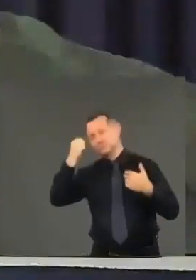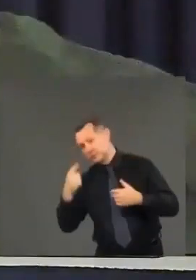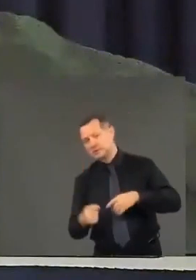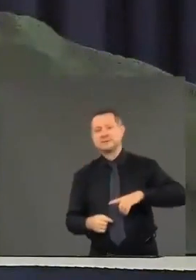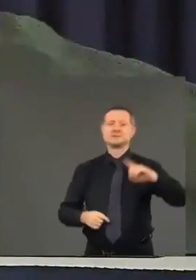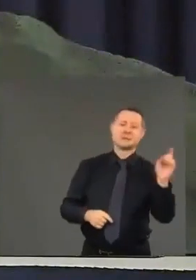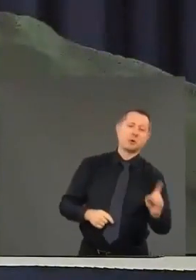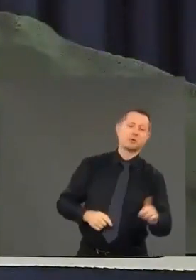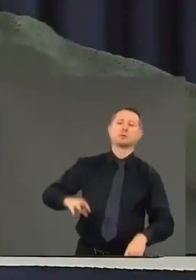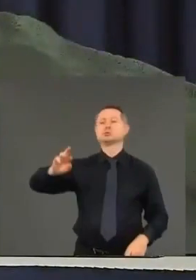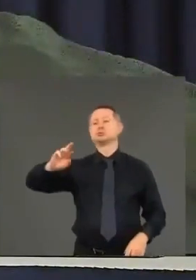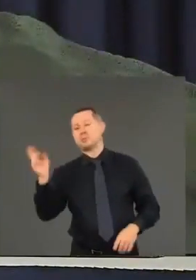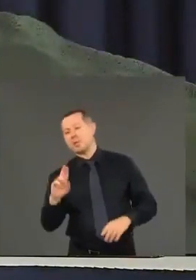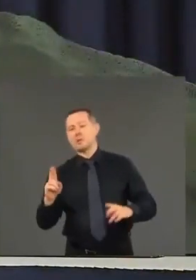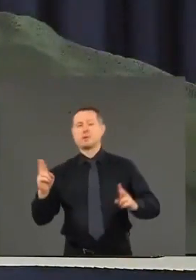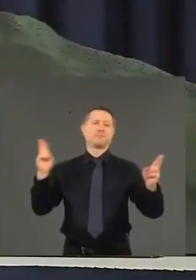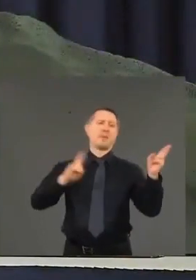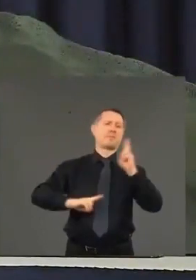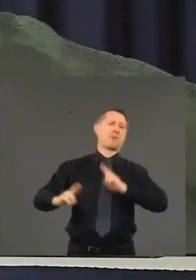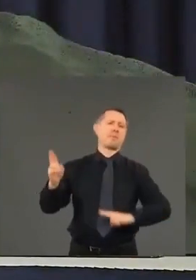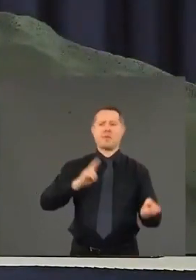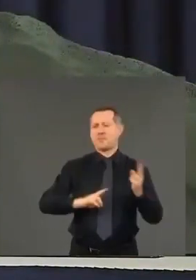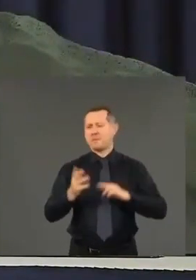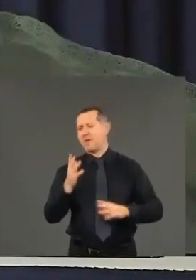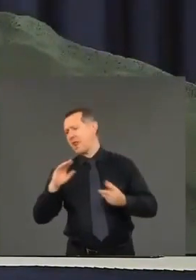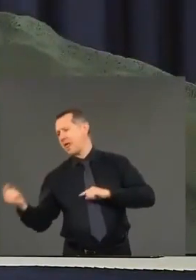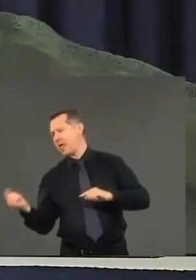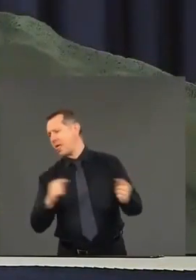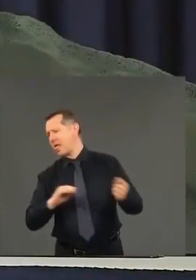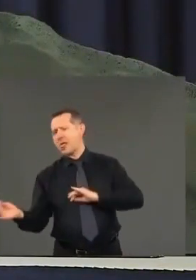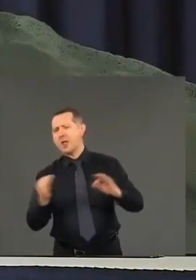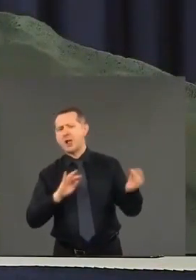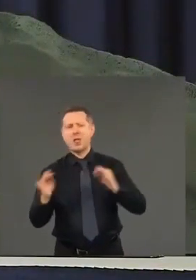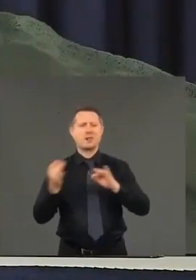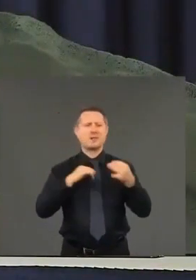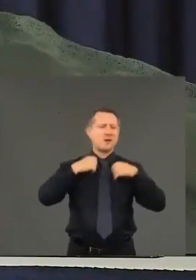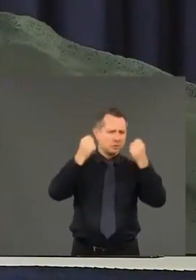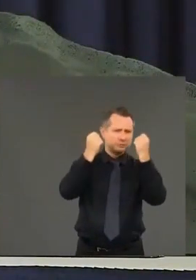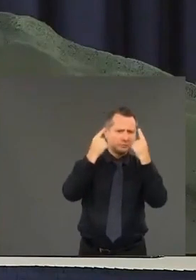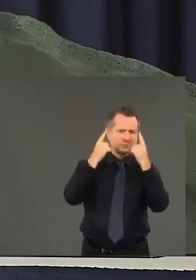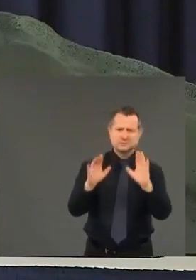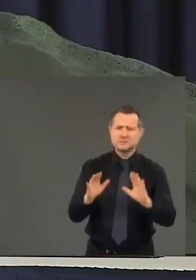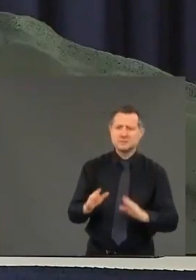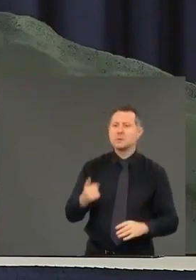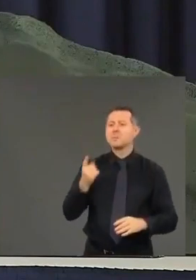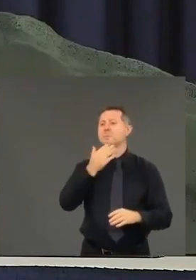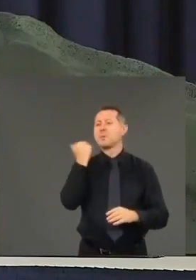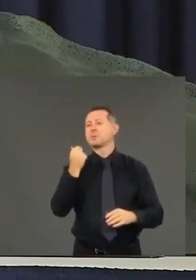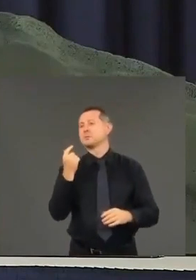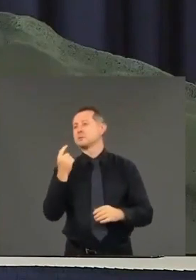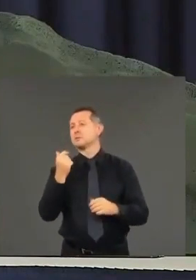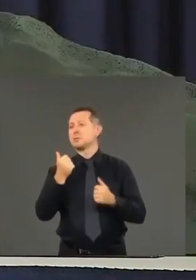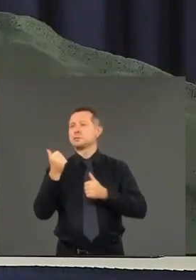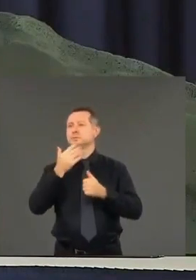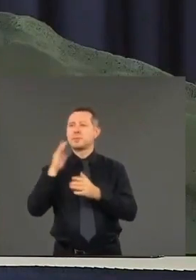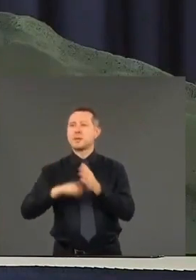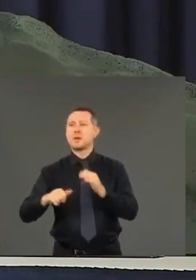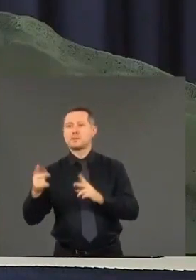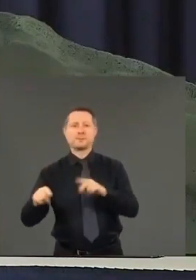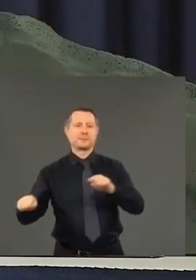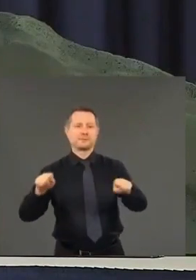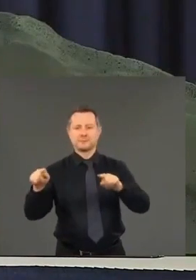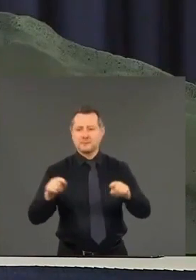political environment, and I get the ugliness of politics better than most. And you had this political